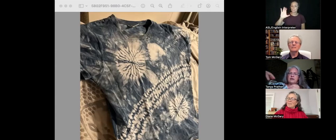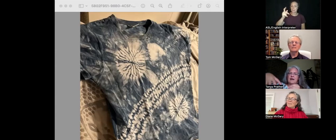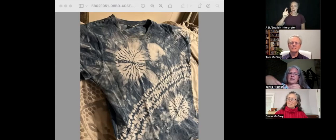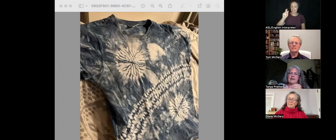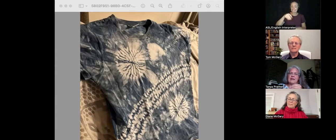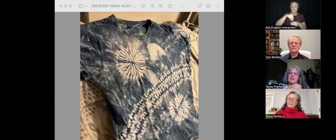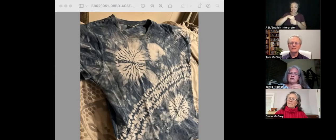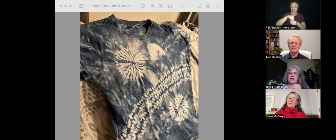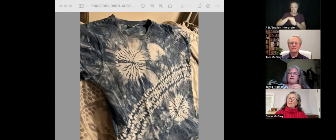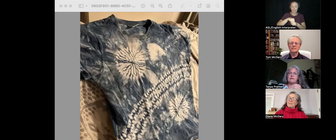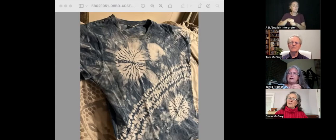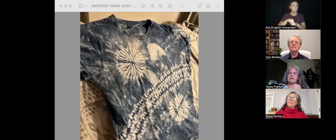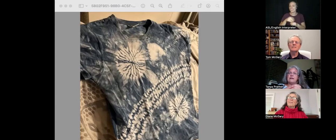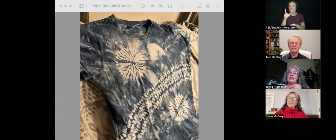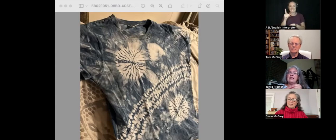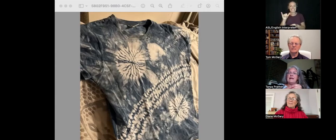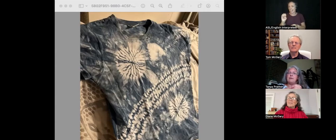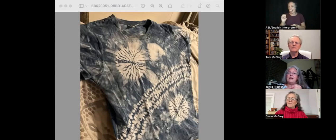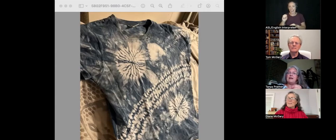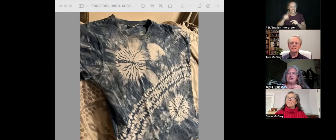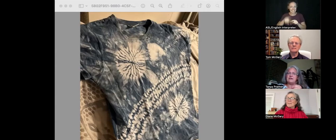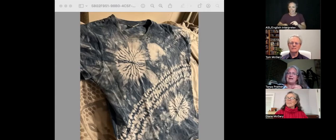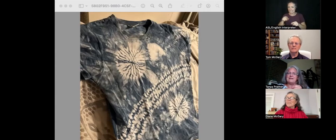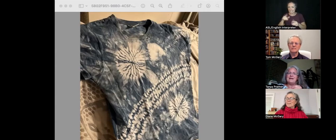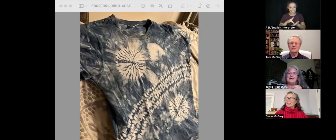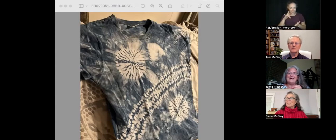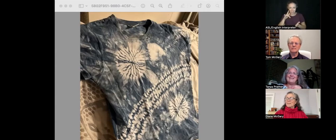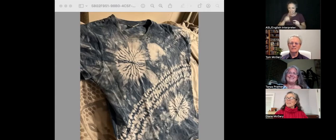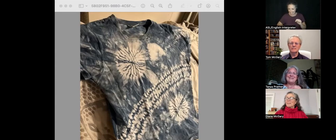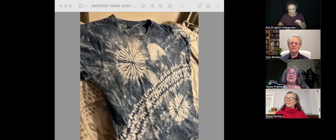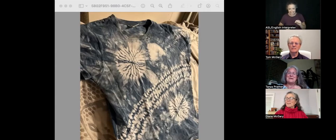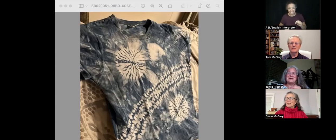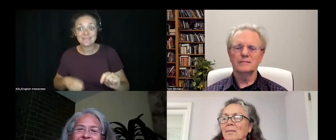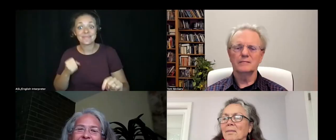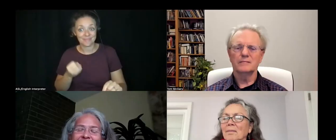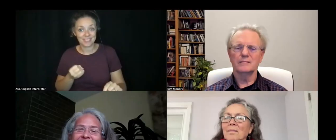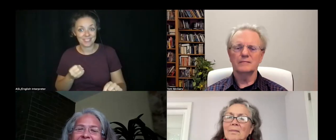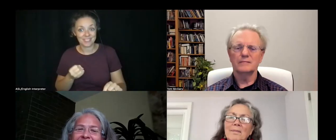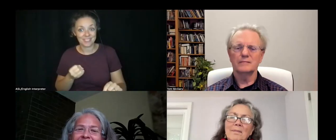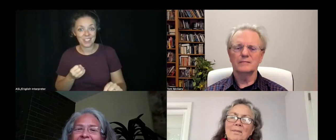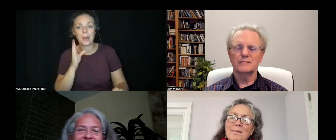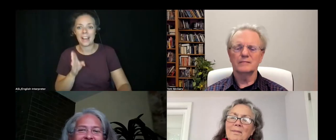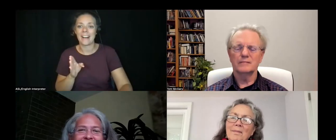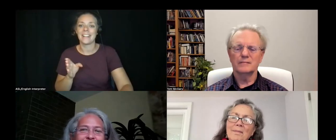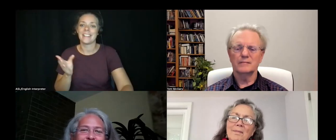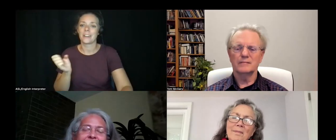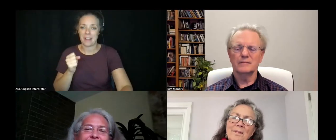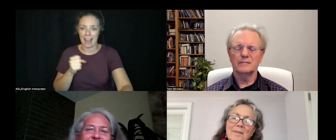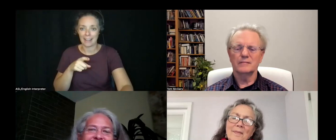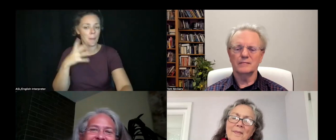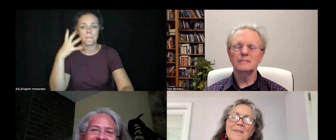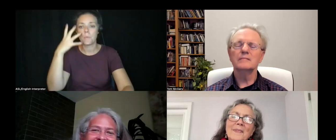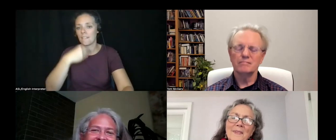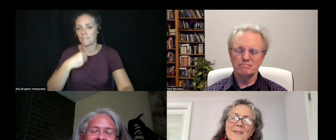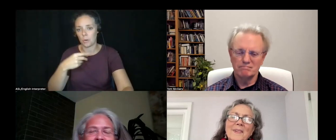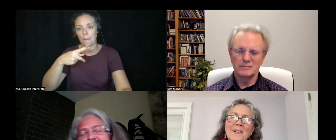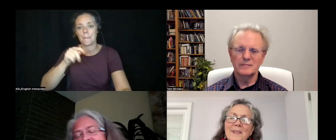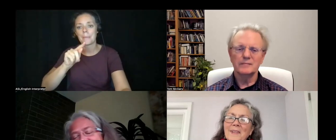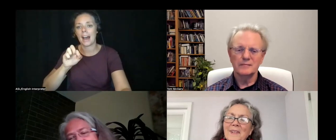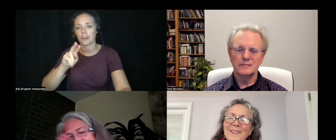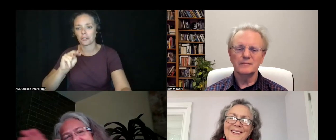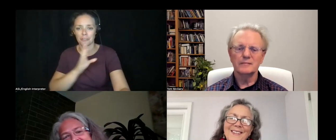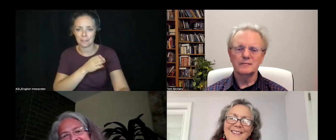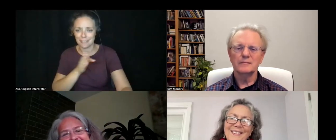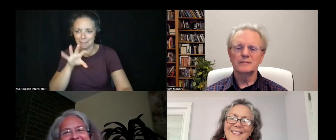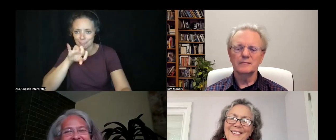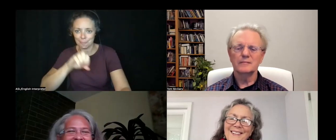where the dye can't travel in and penetrate. And so it creates these lovely patterns. So